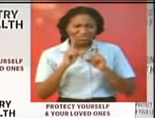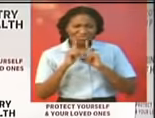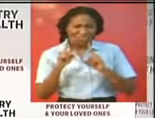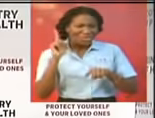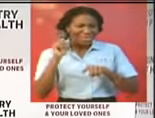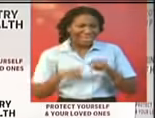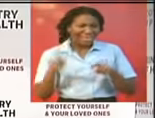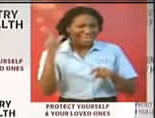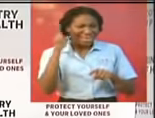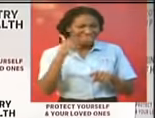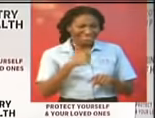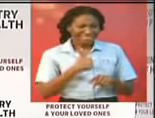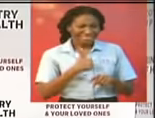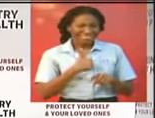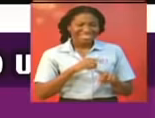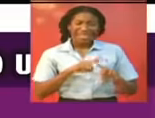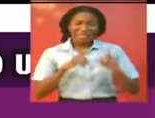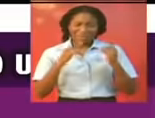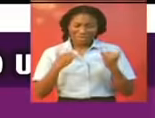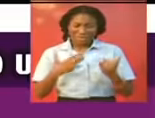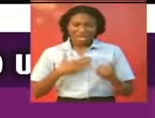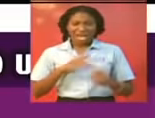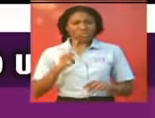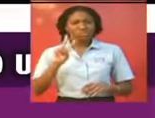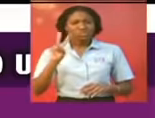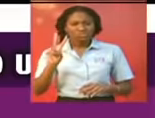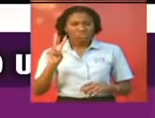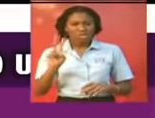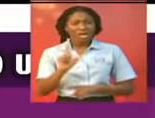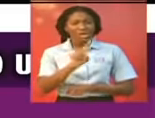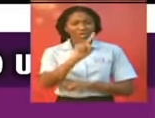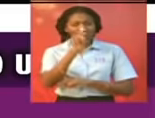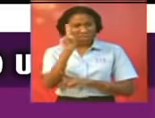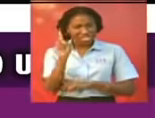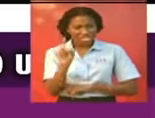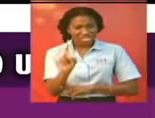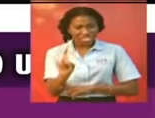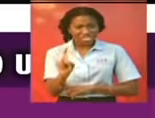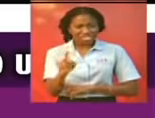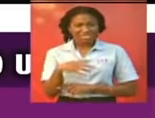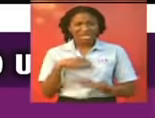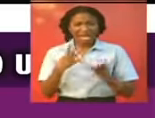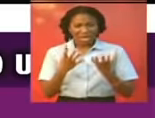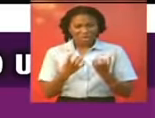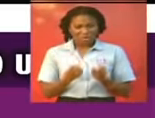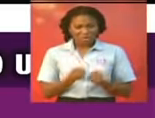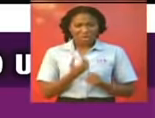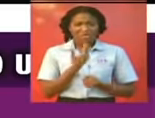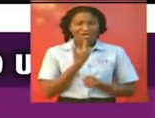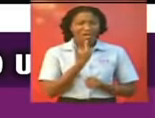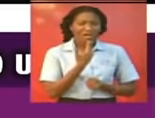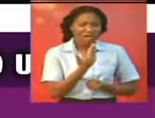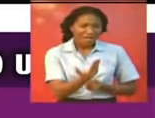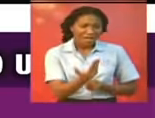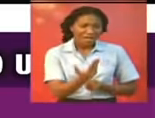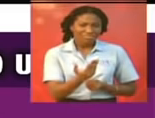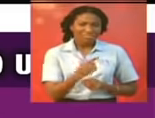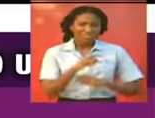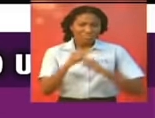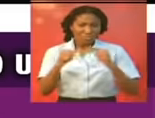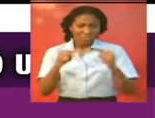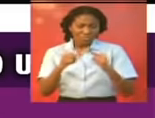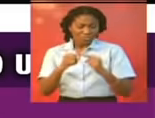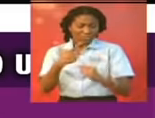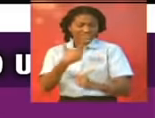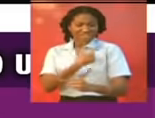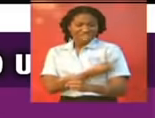end. My two questions this morning, with respect, first of all, to the vaccination